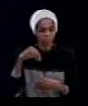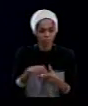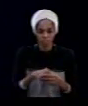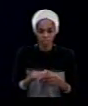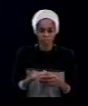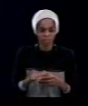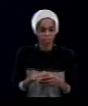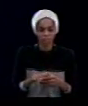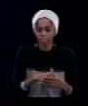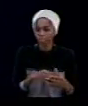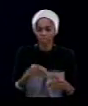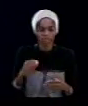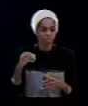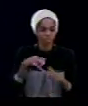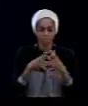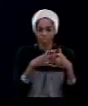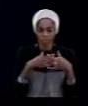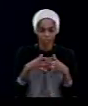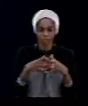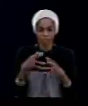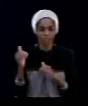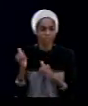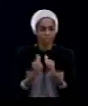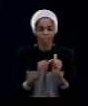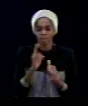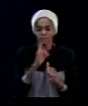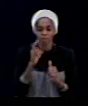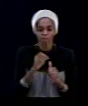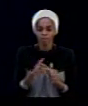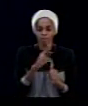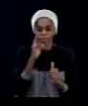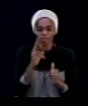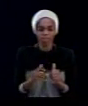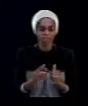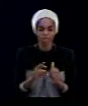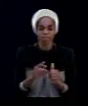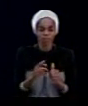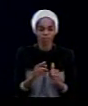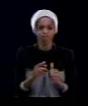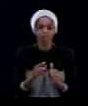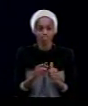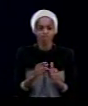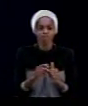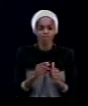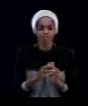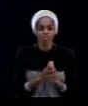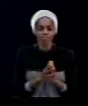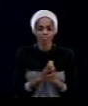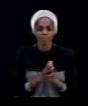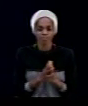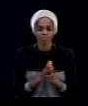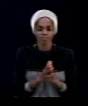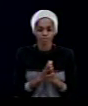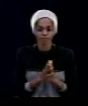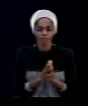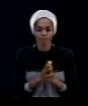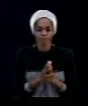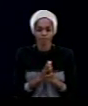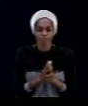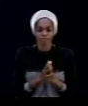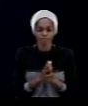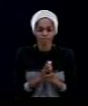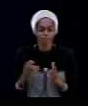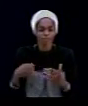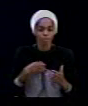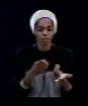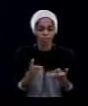Latin America, everywhere you are, we lift up our voice with one accord. We are going to thank the Lord for what God has